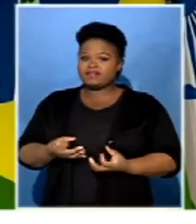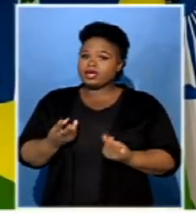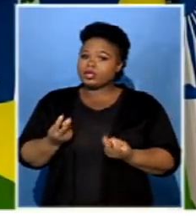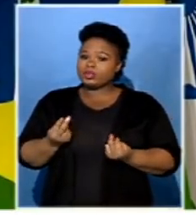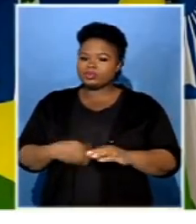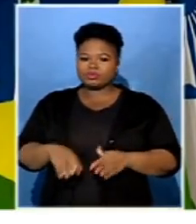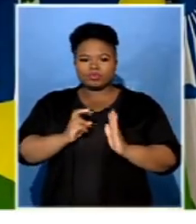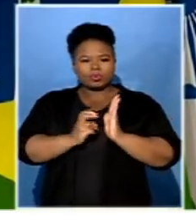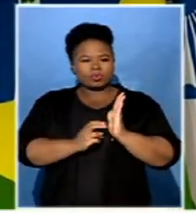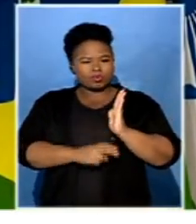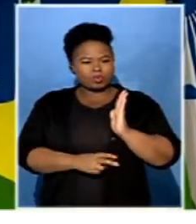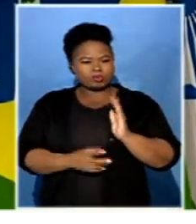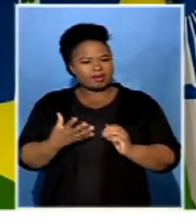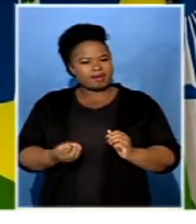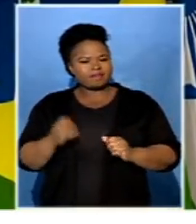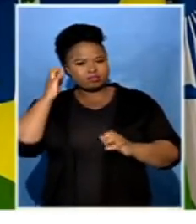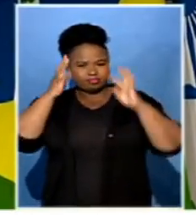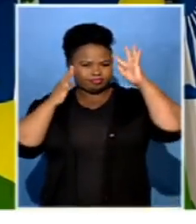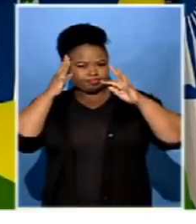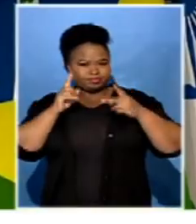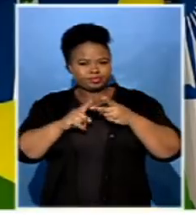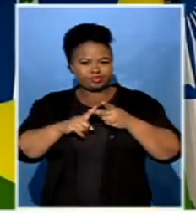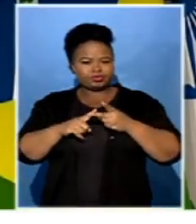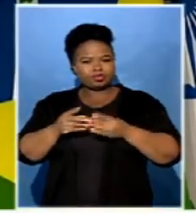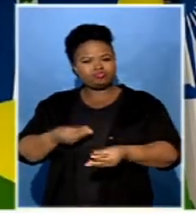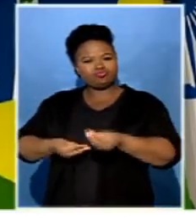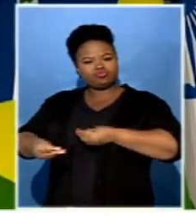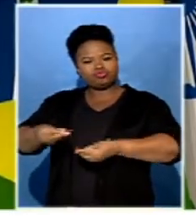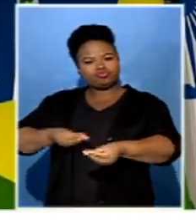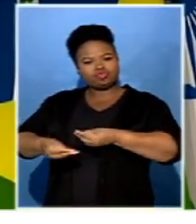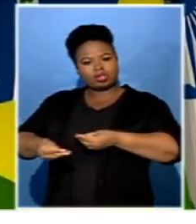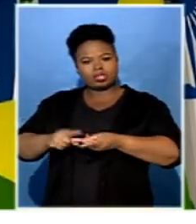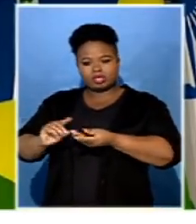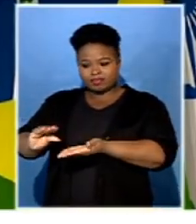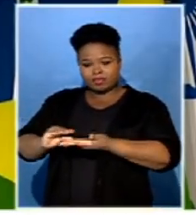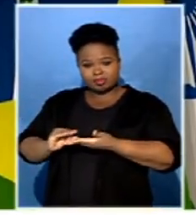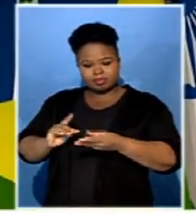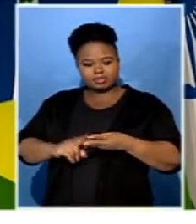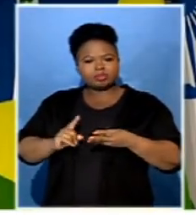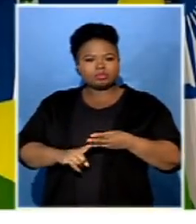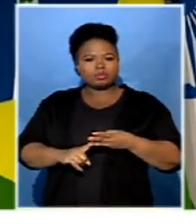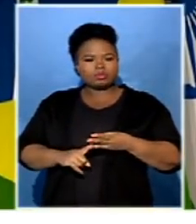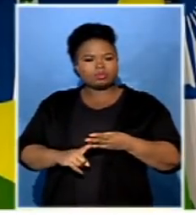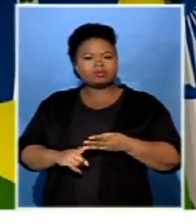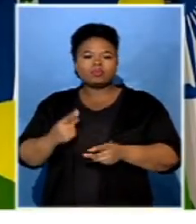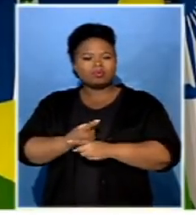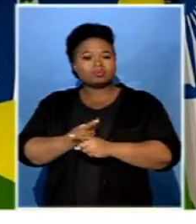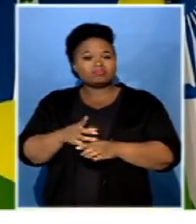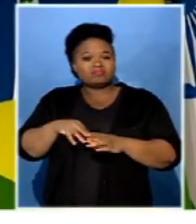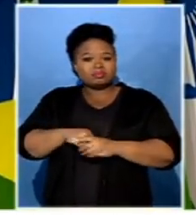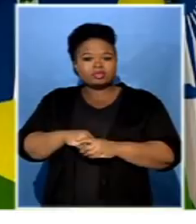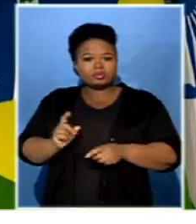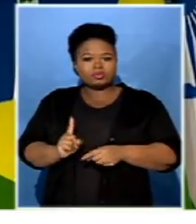as innovation, trade and investment, and intellectual property protection, or on new frontiers,